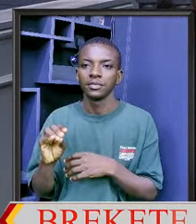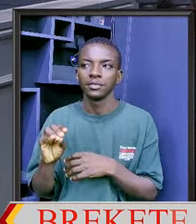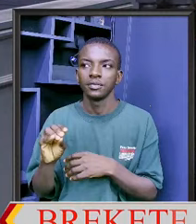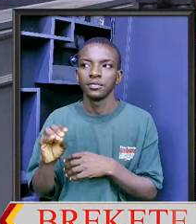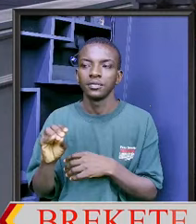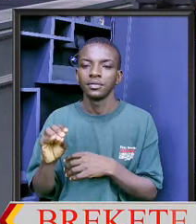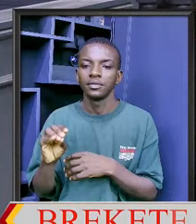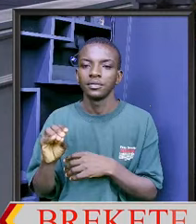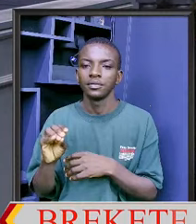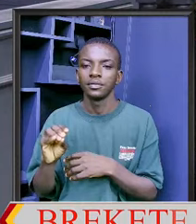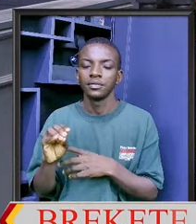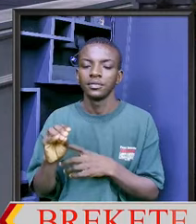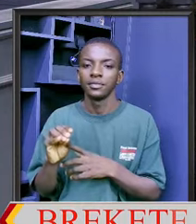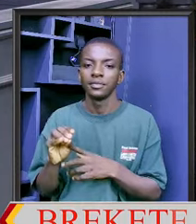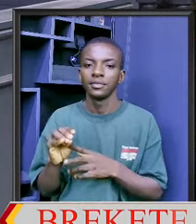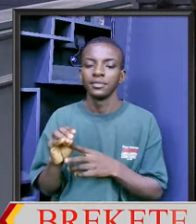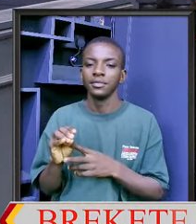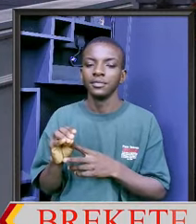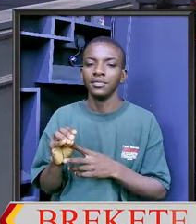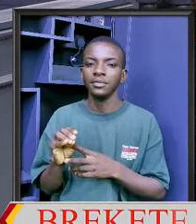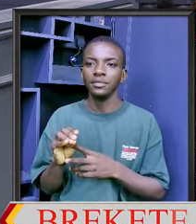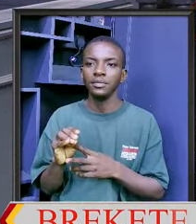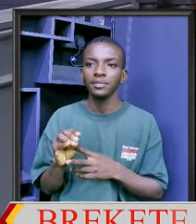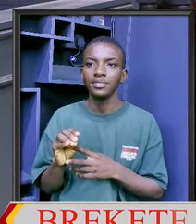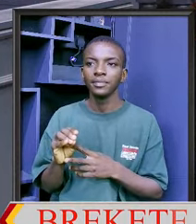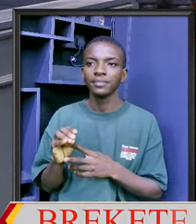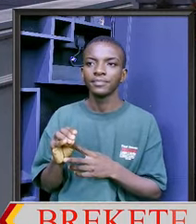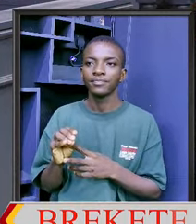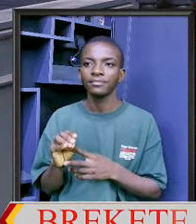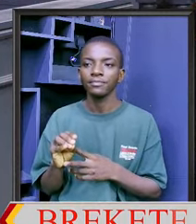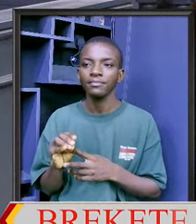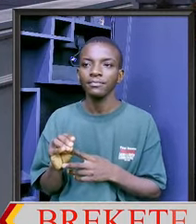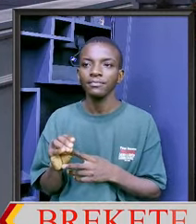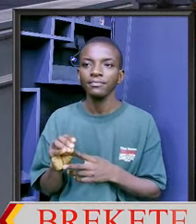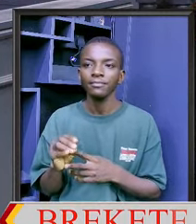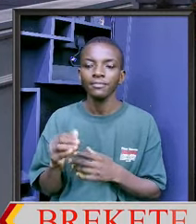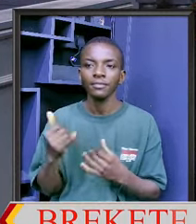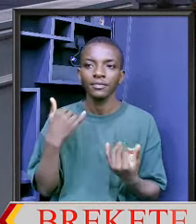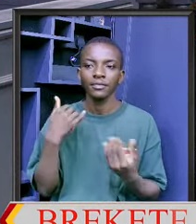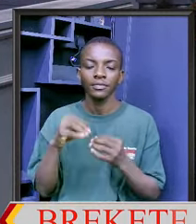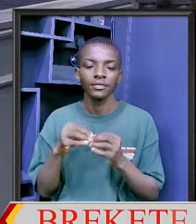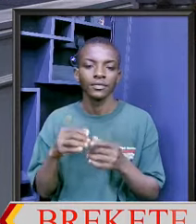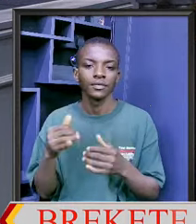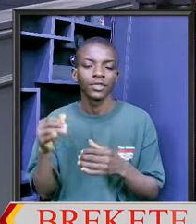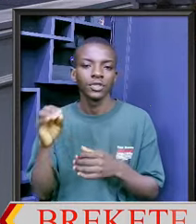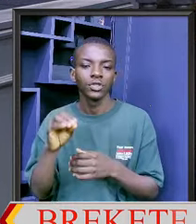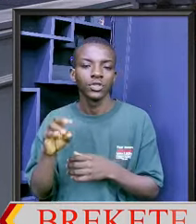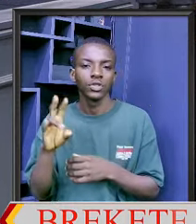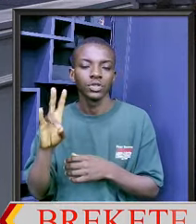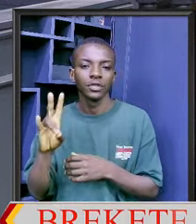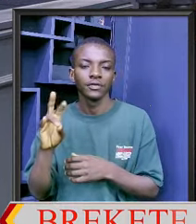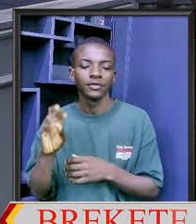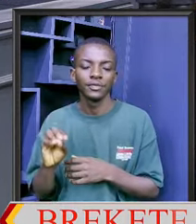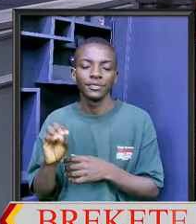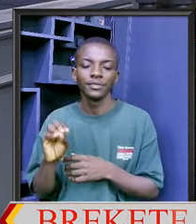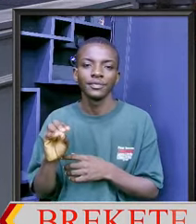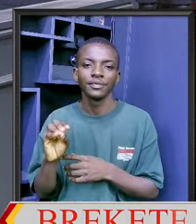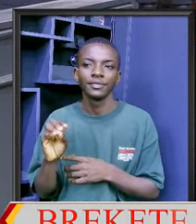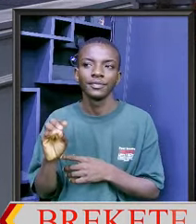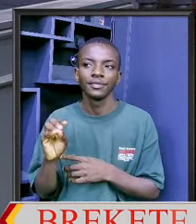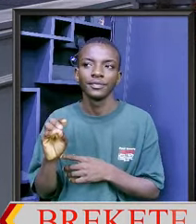Calm down. Okay, sir. Start afresh, please. Okay, the number to call now 070